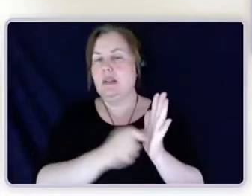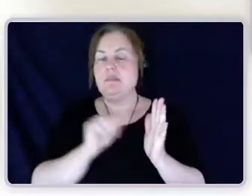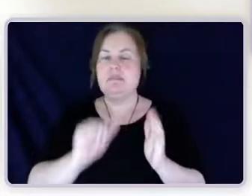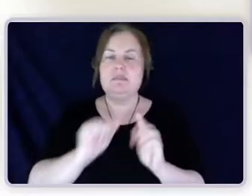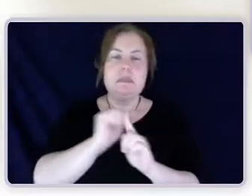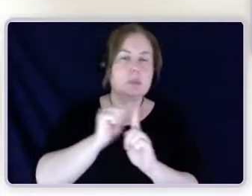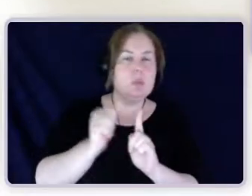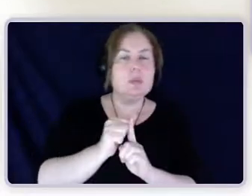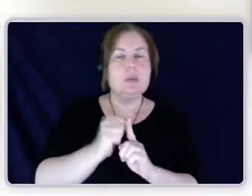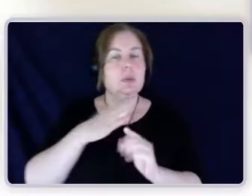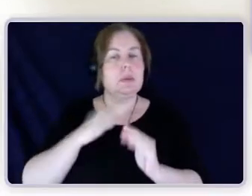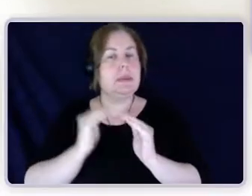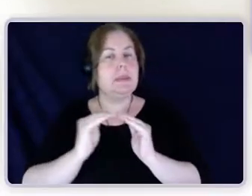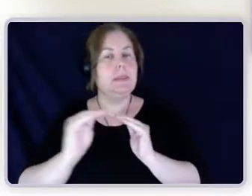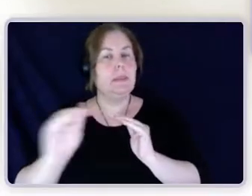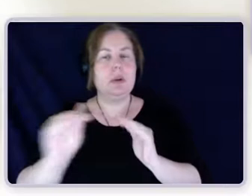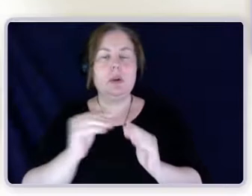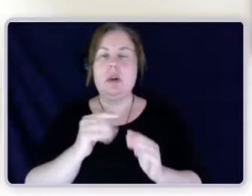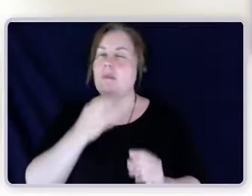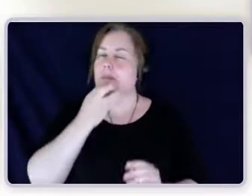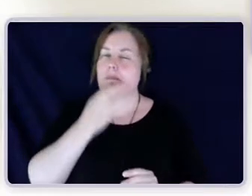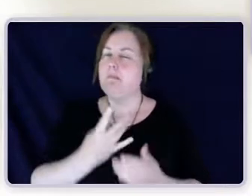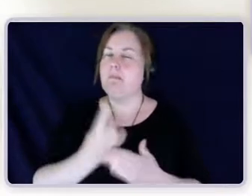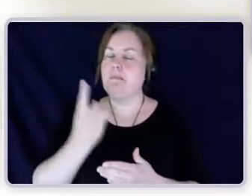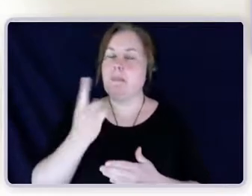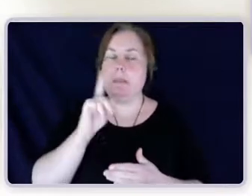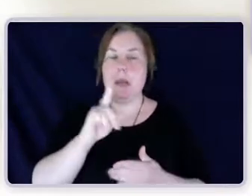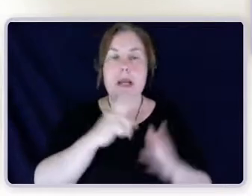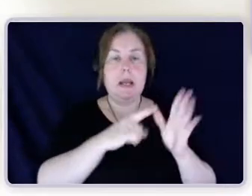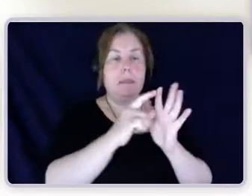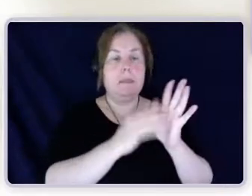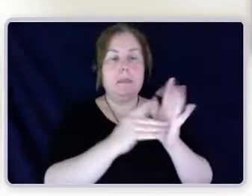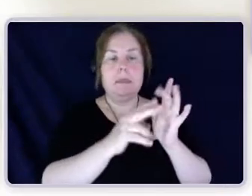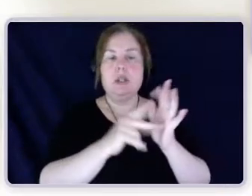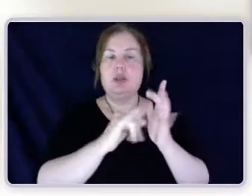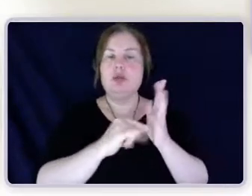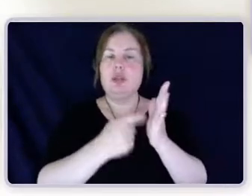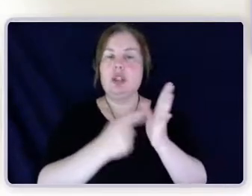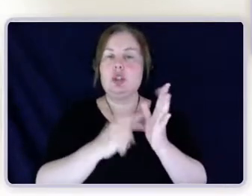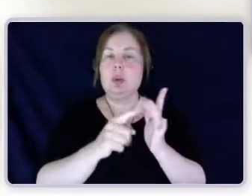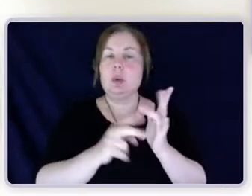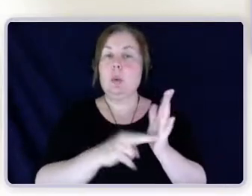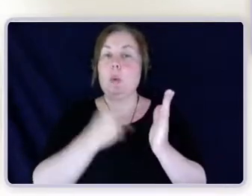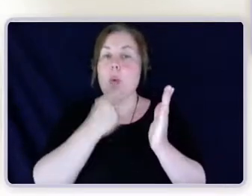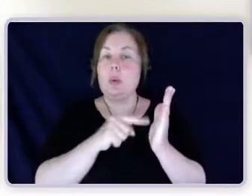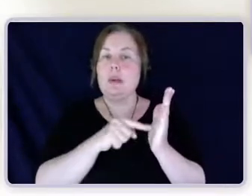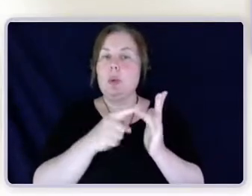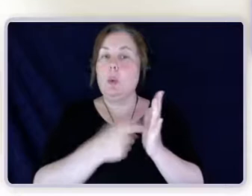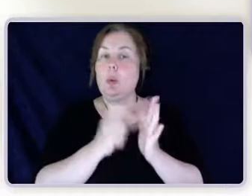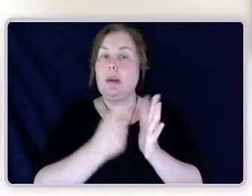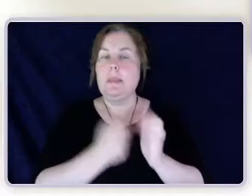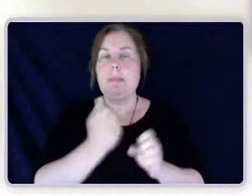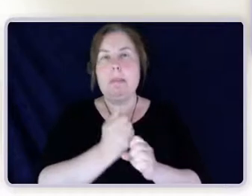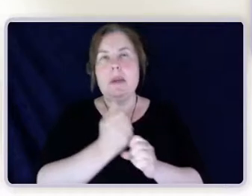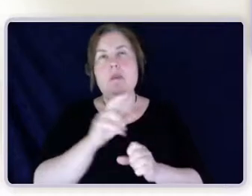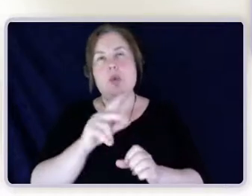the exception than the rule. Administration orders normally are made for 3 years, but there are also exceptions where